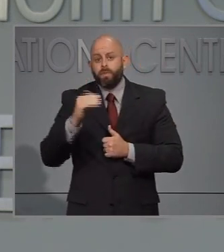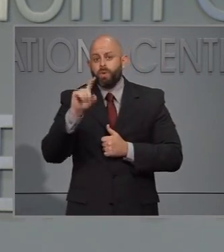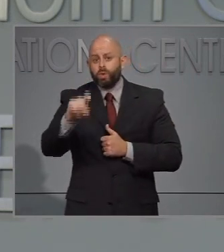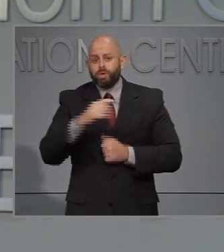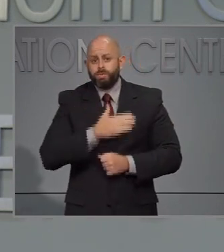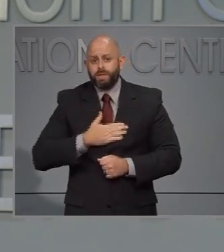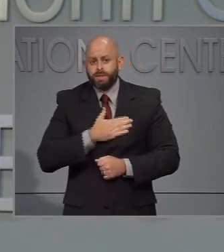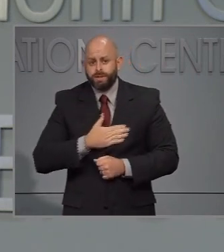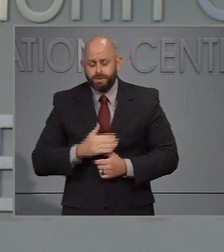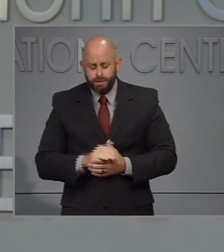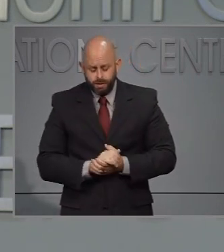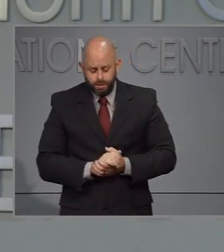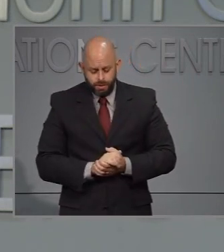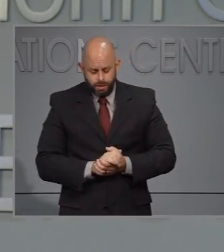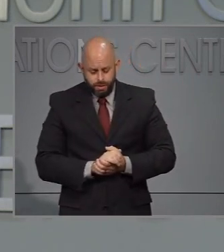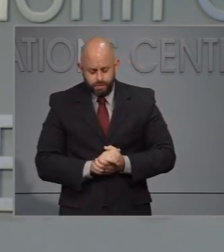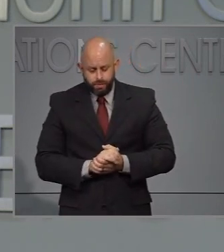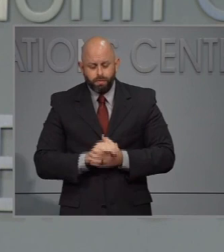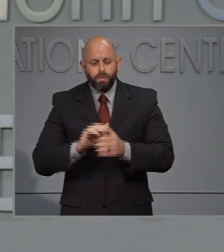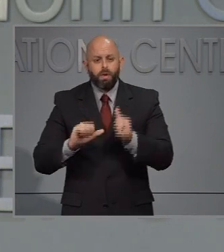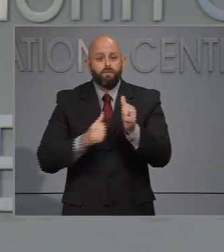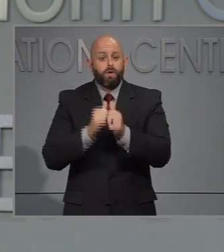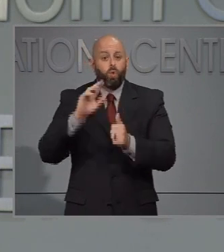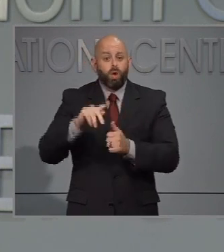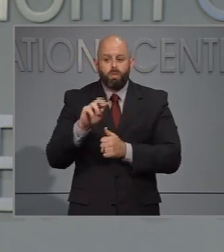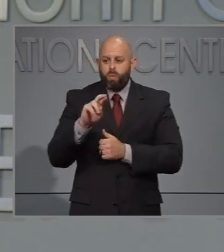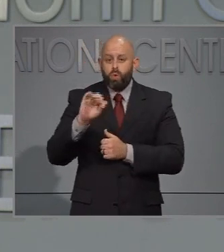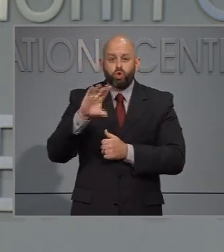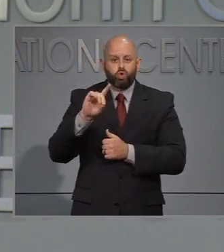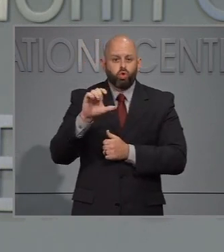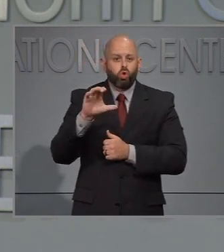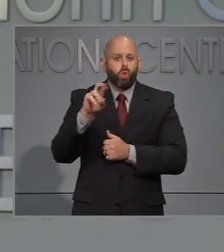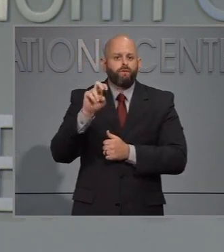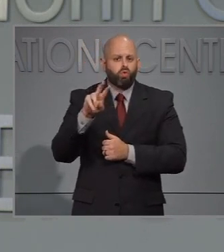Follow-up, Richard Craver, Winston-Salem Journal.